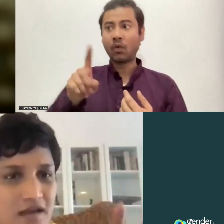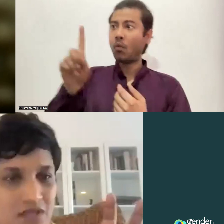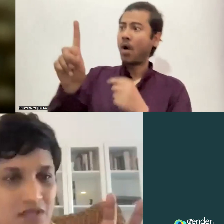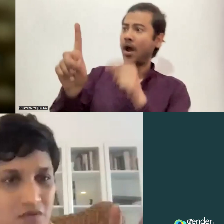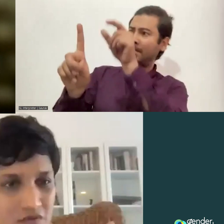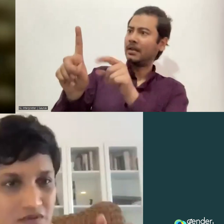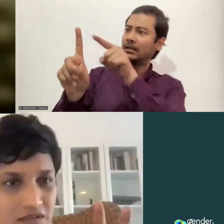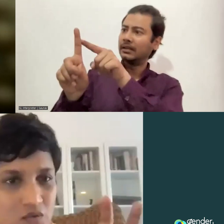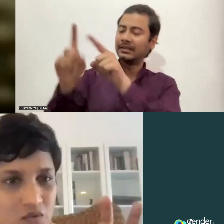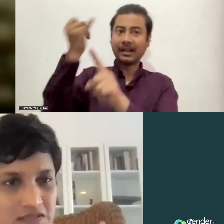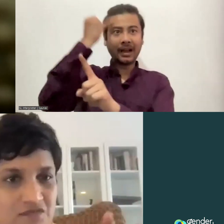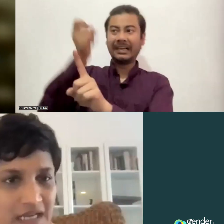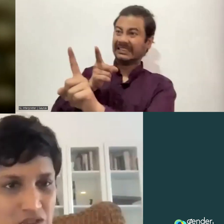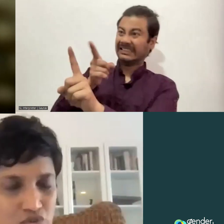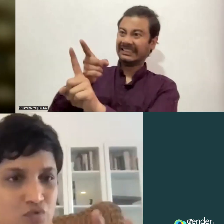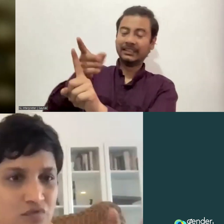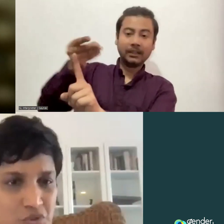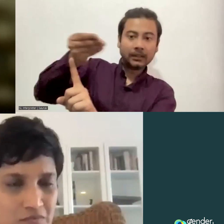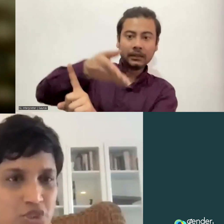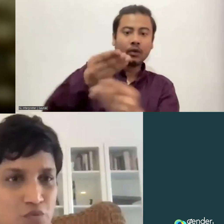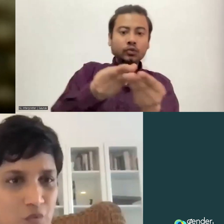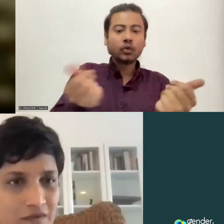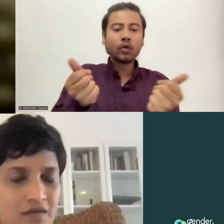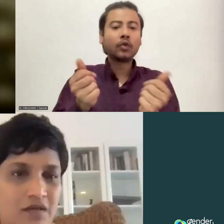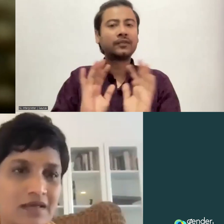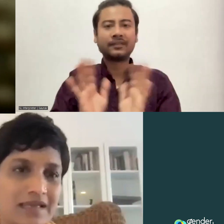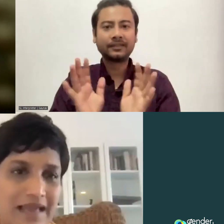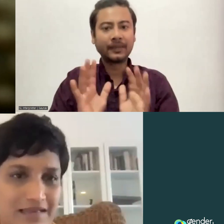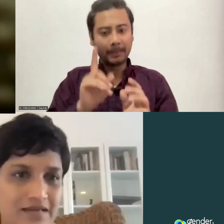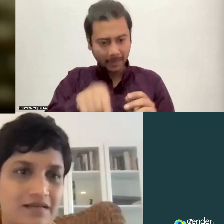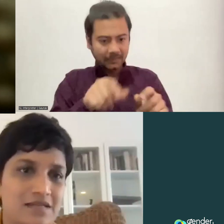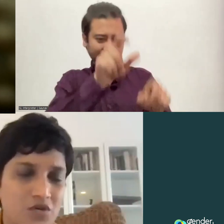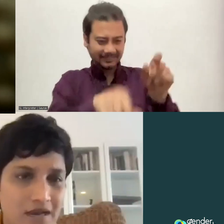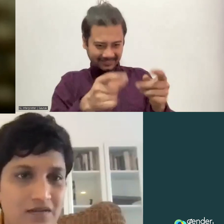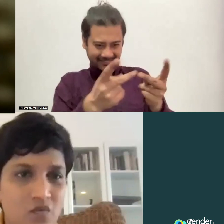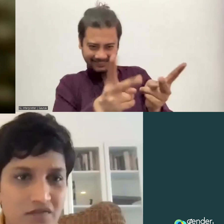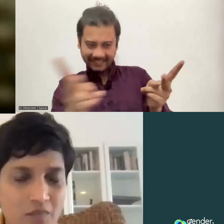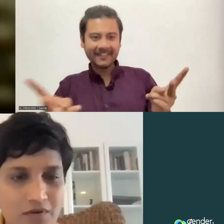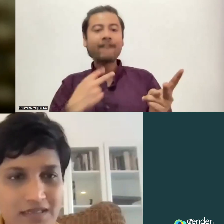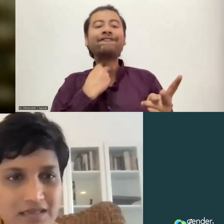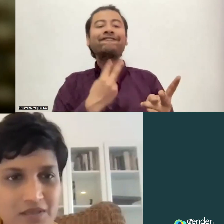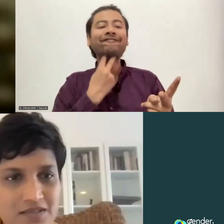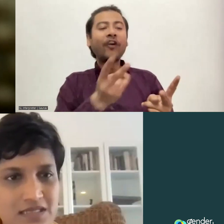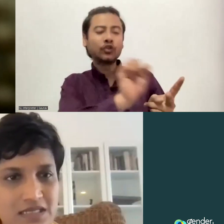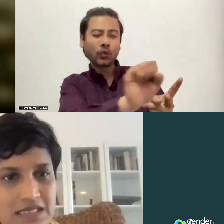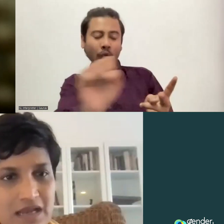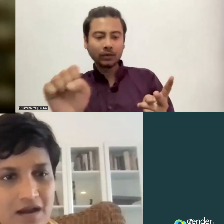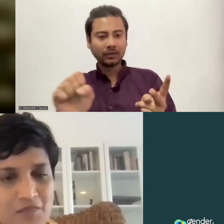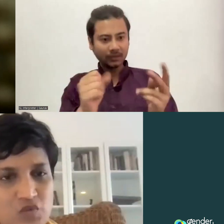nudge, those kinds of minds to move into a much more egalitarian, democratic way of operating?